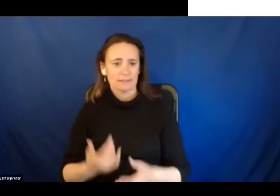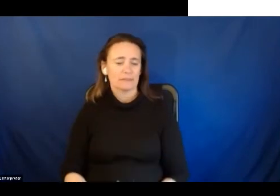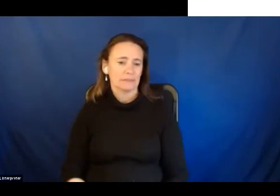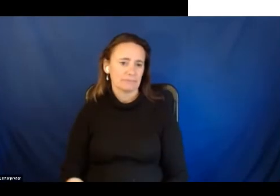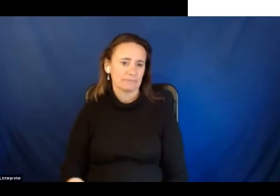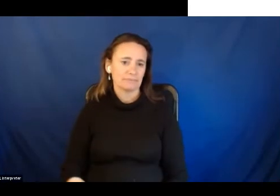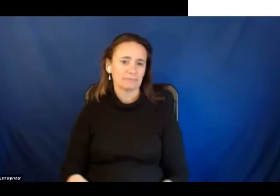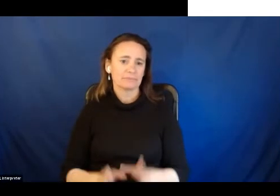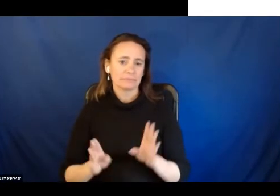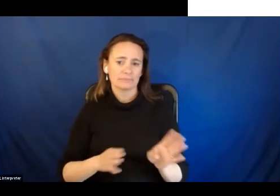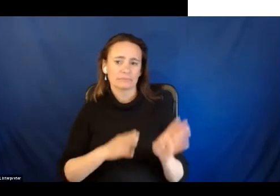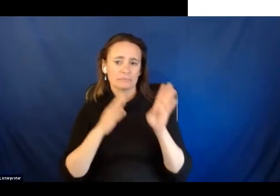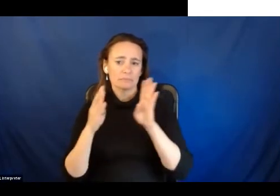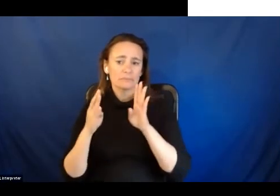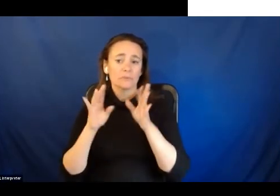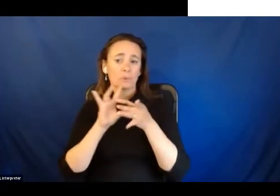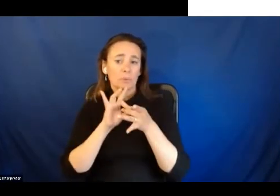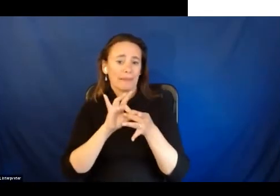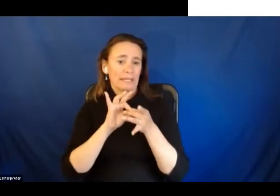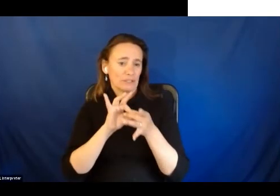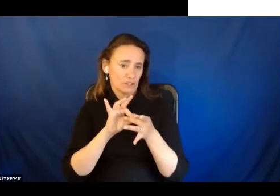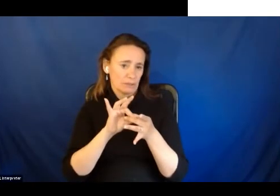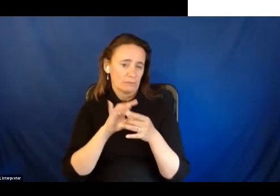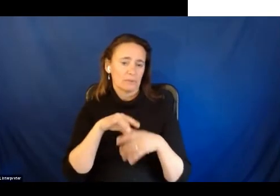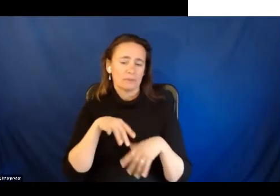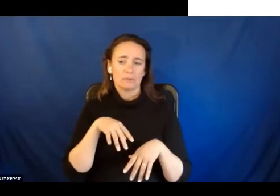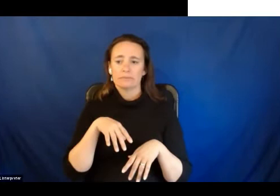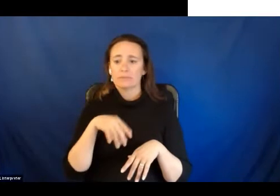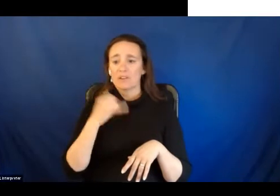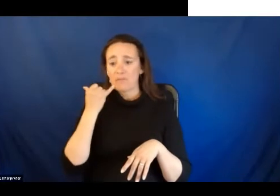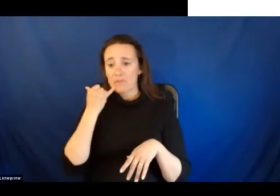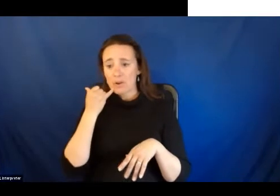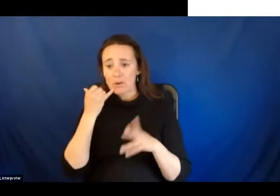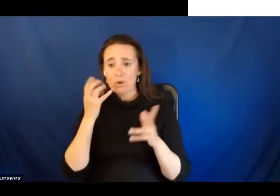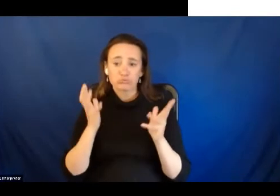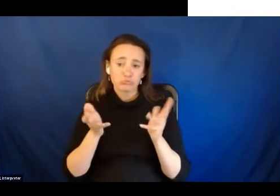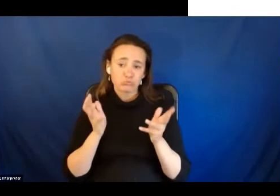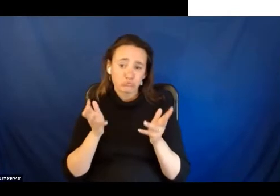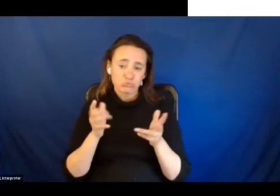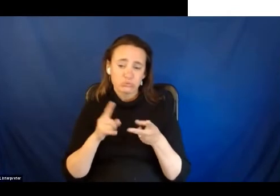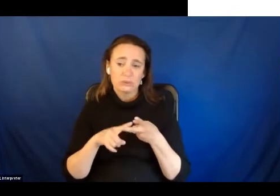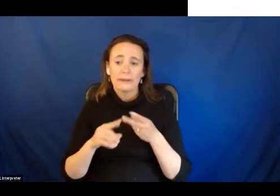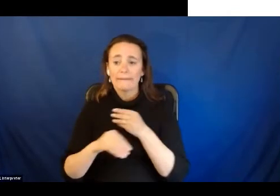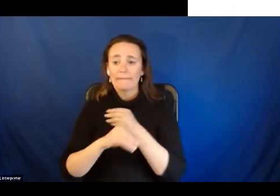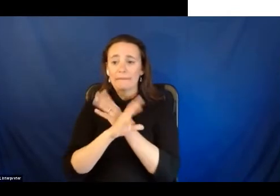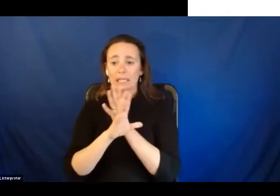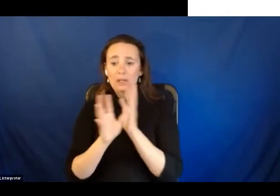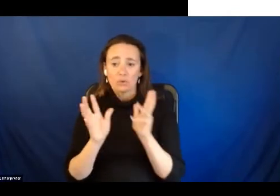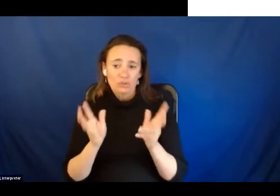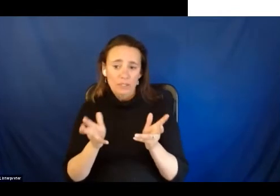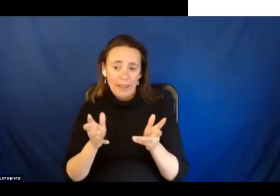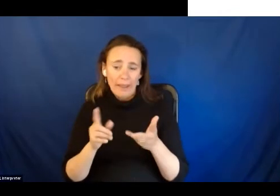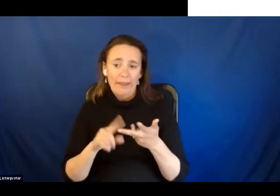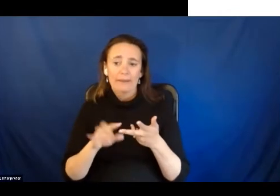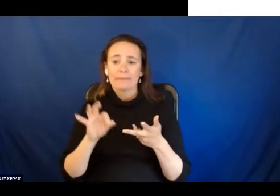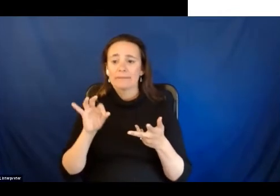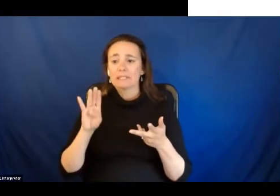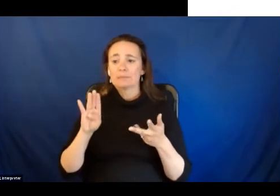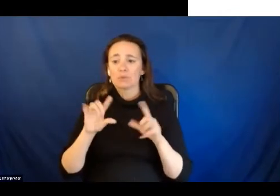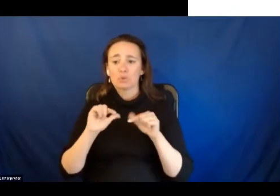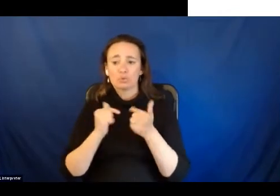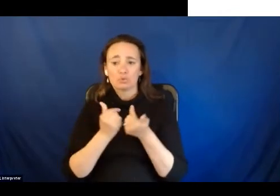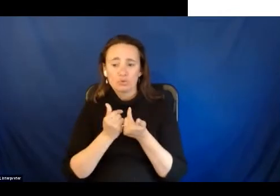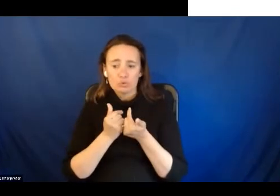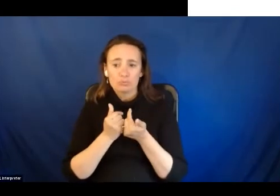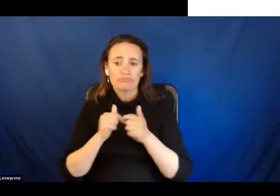And then relationships. That can be talking on the phone, video chatting, joining Facebook groups, joining a sexual